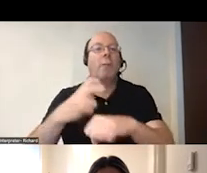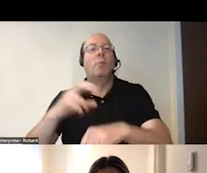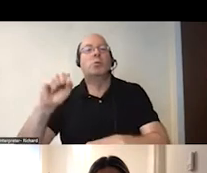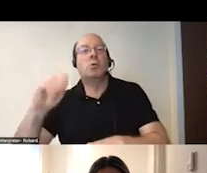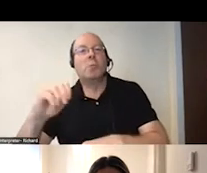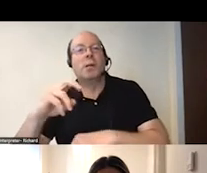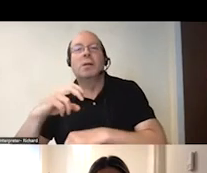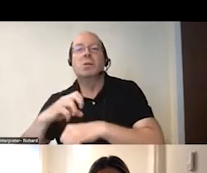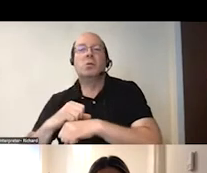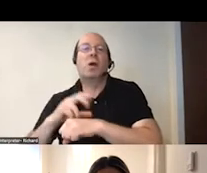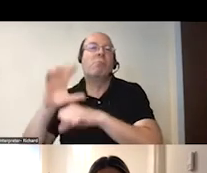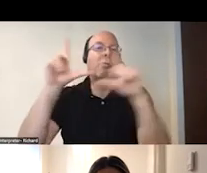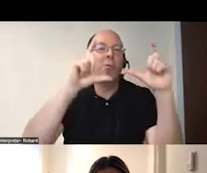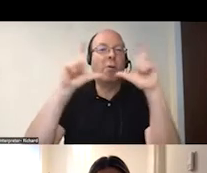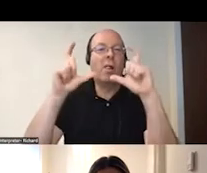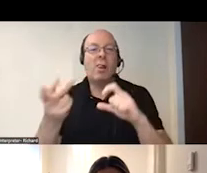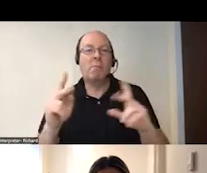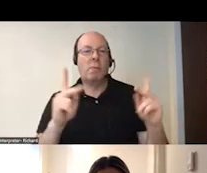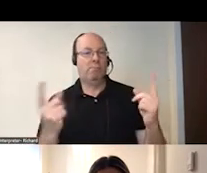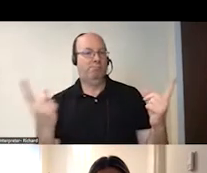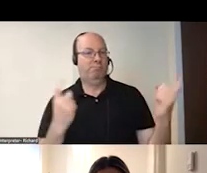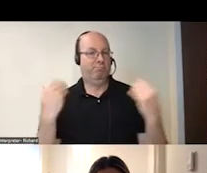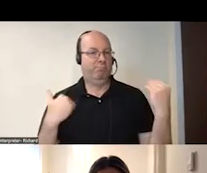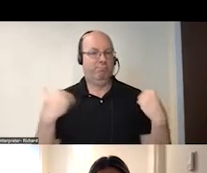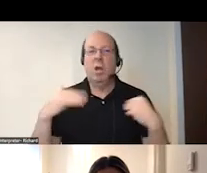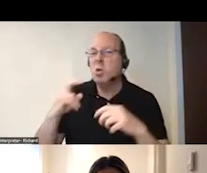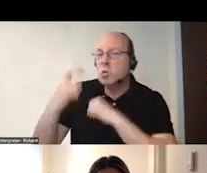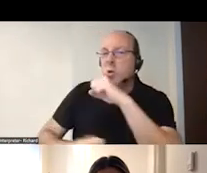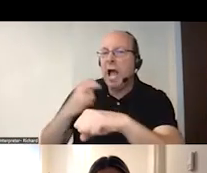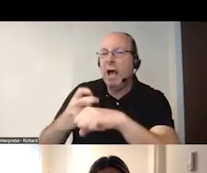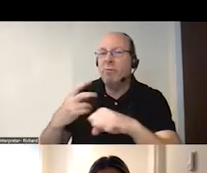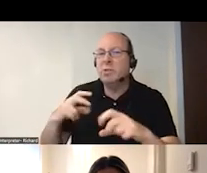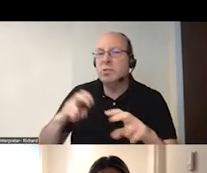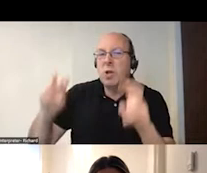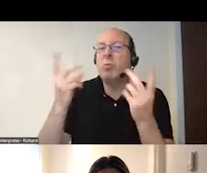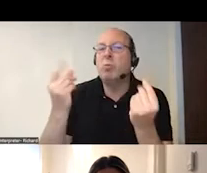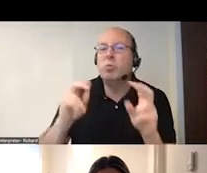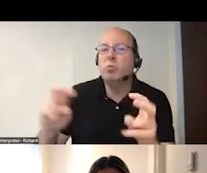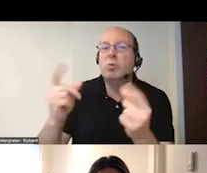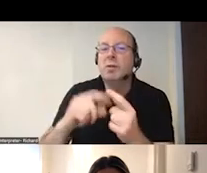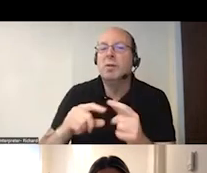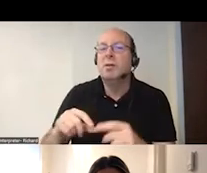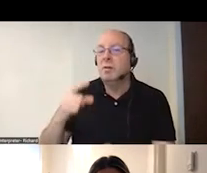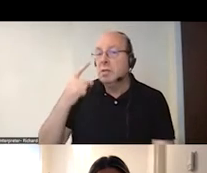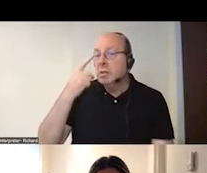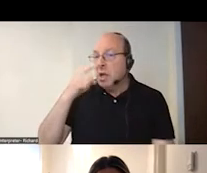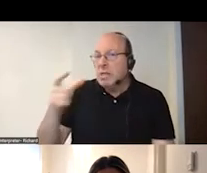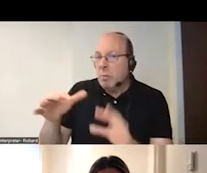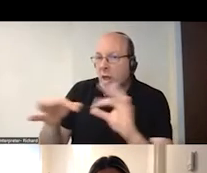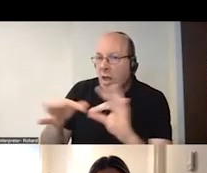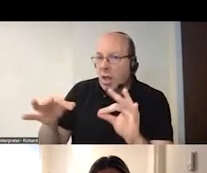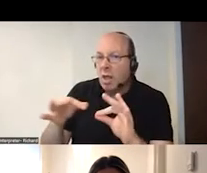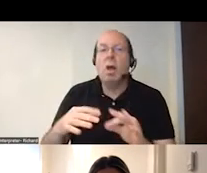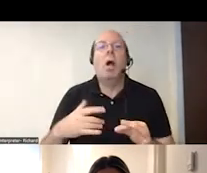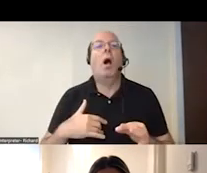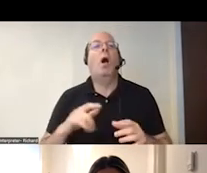But then what ended up happening was people started asking me about my travels. And so they would ask me like, hey, can you tell me about this? And then so I started